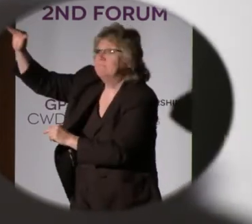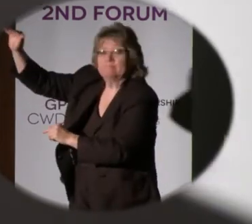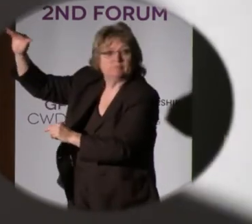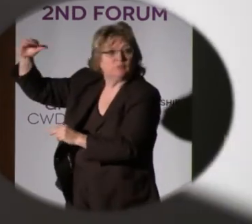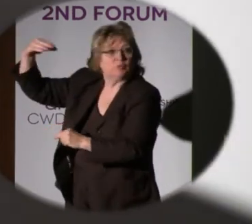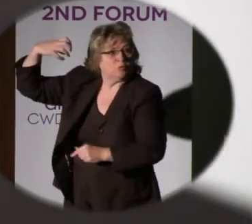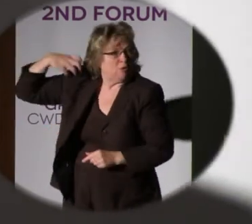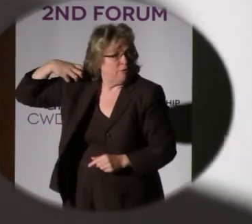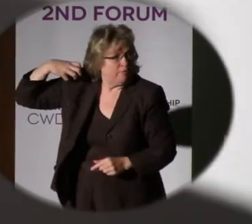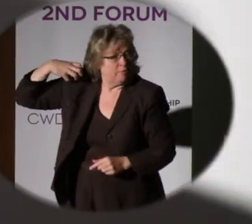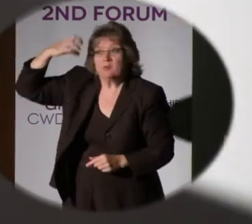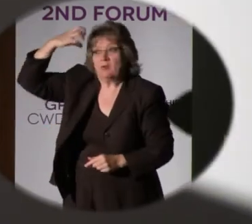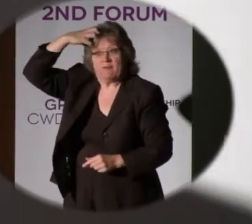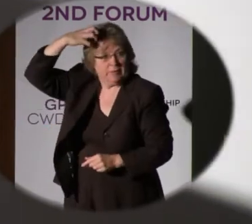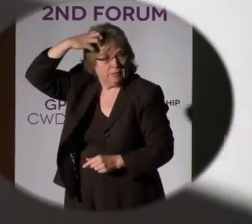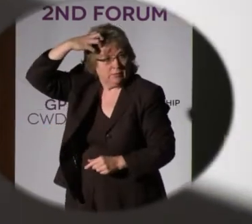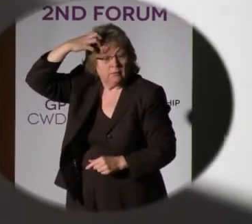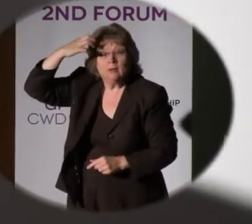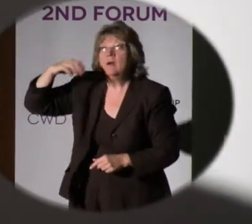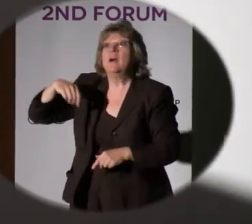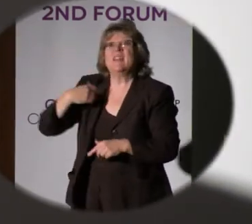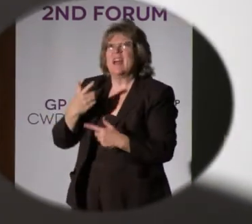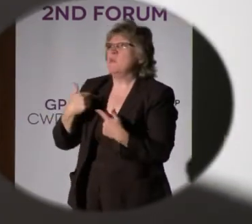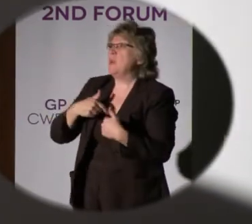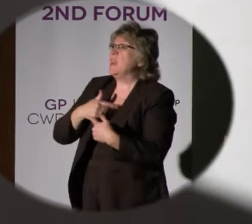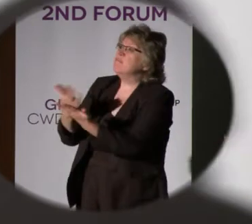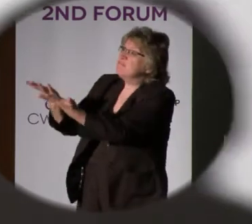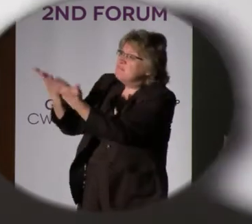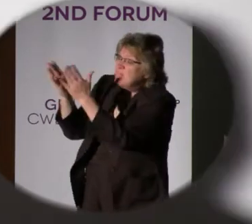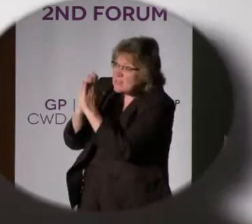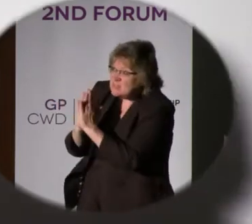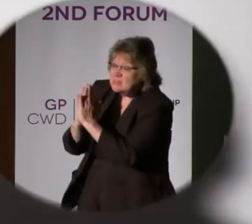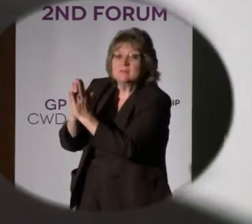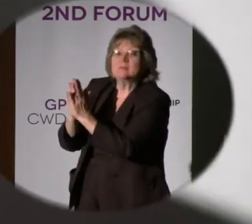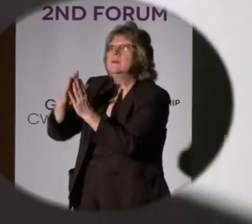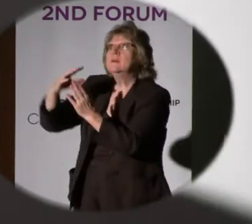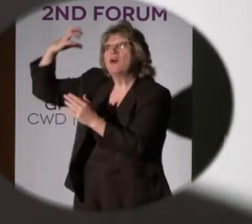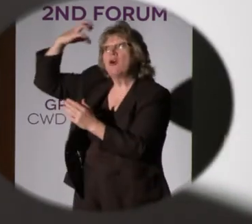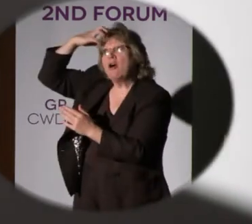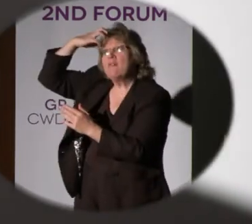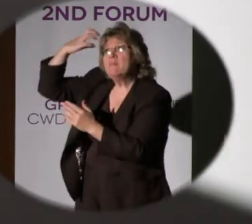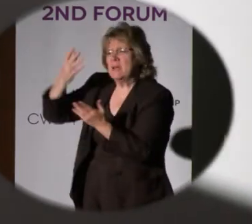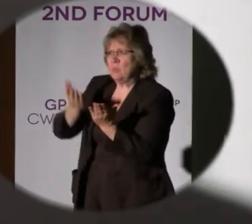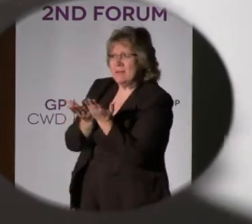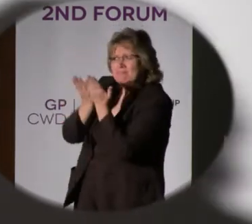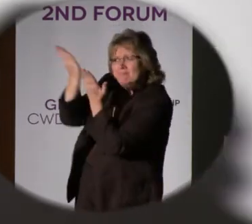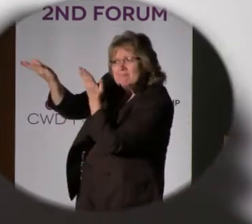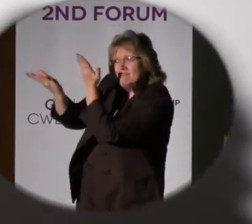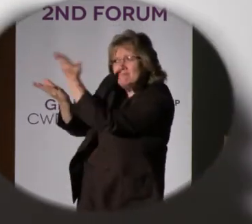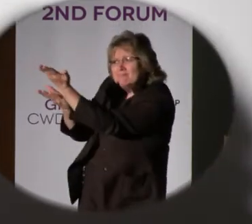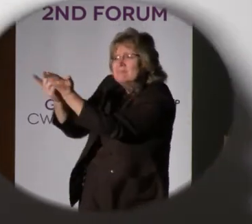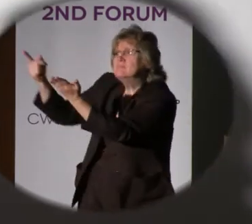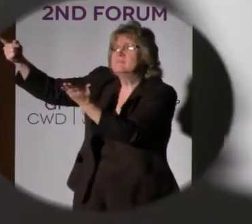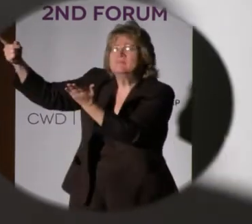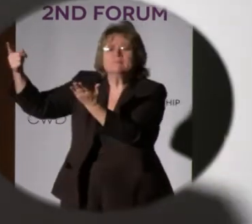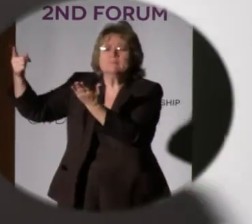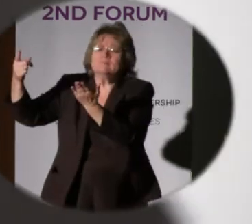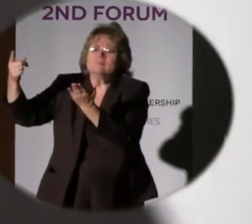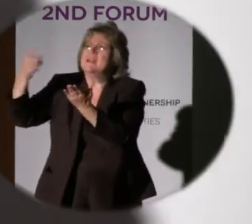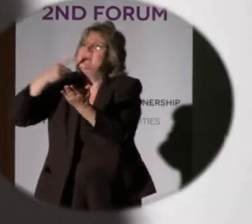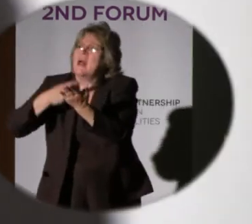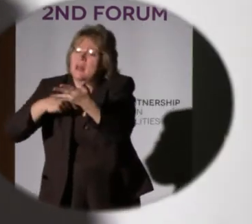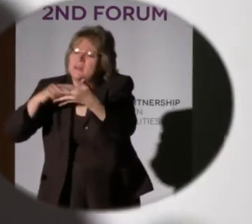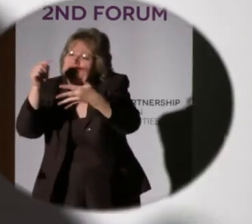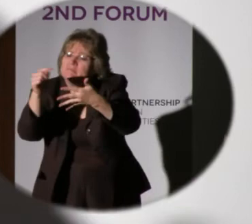it will address the concerns presented by the children. Those commitments form part of the performance